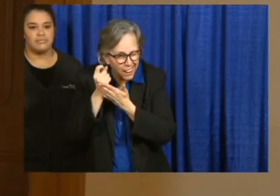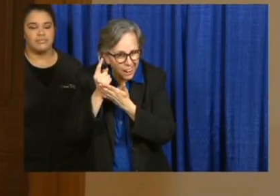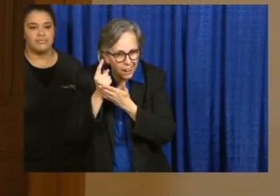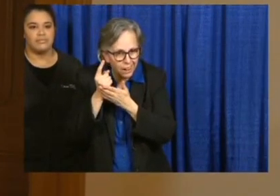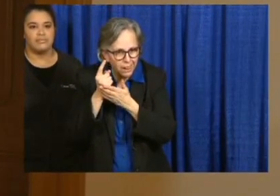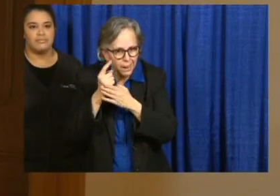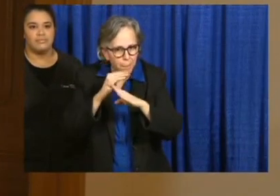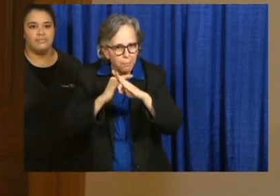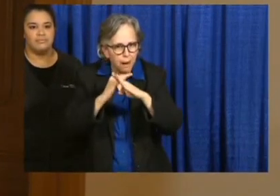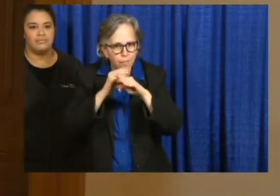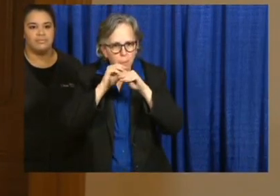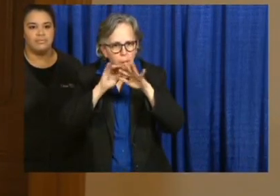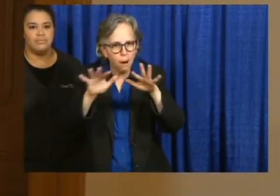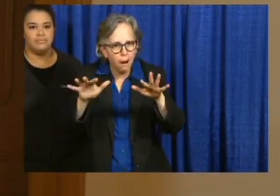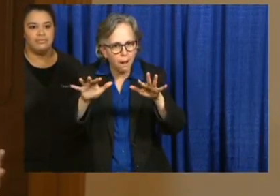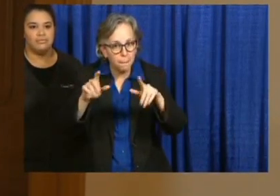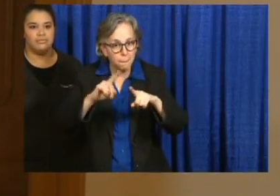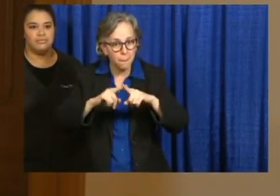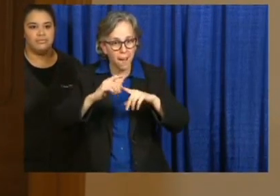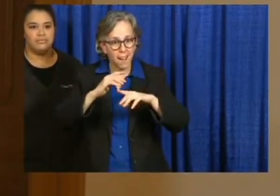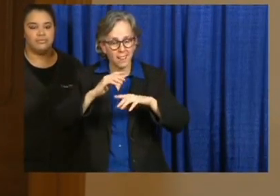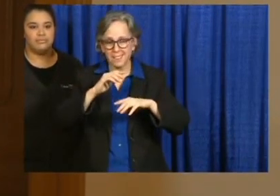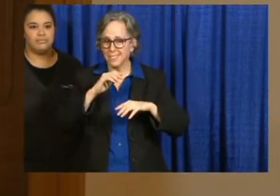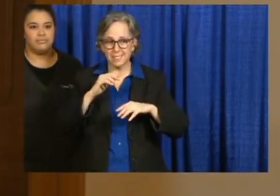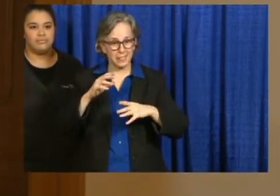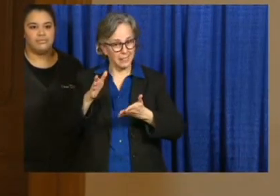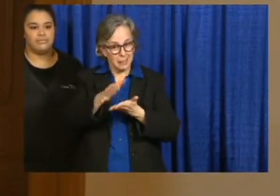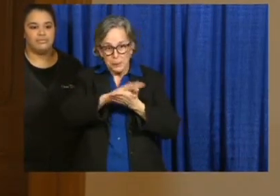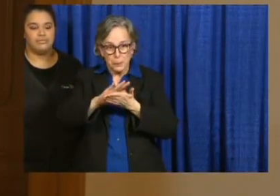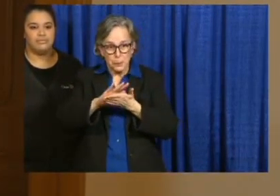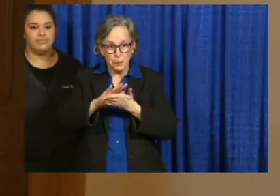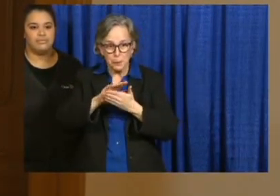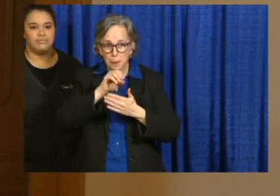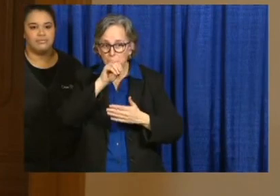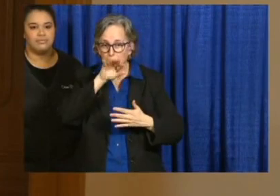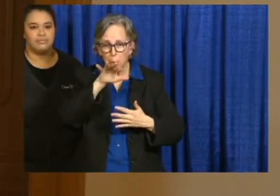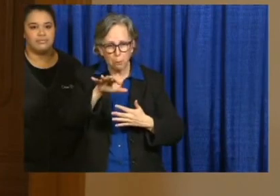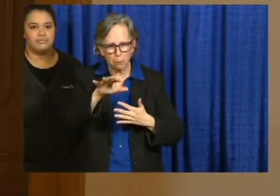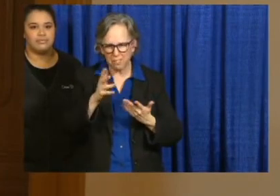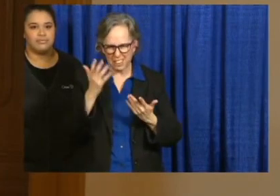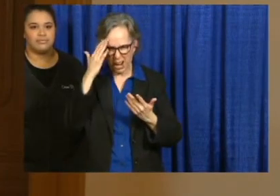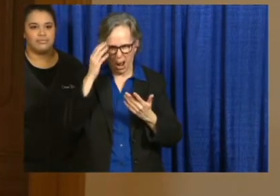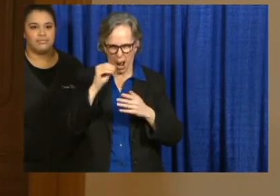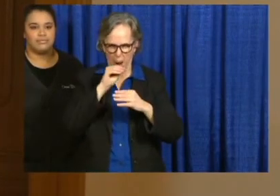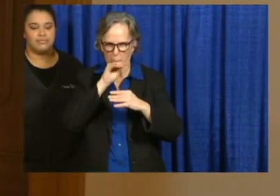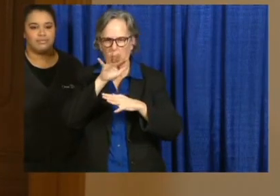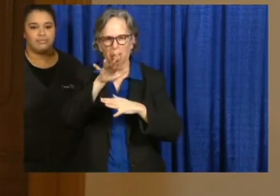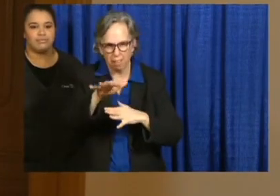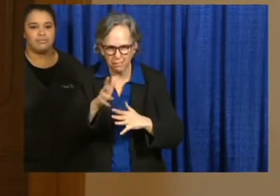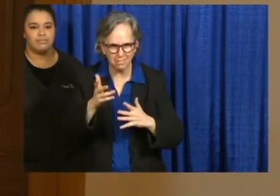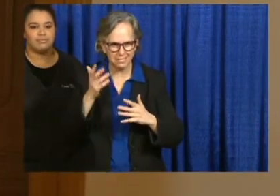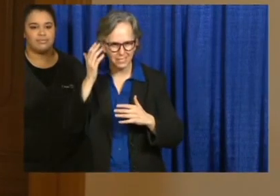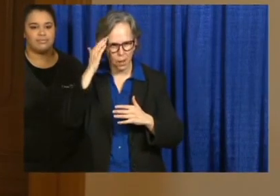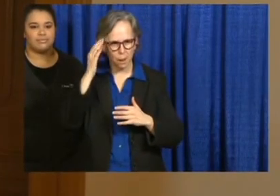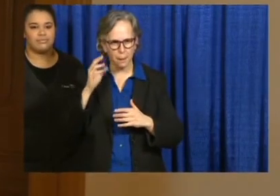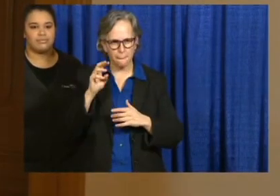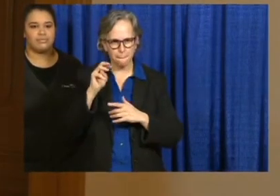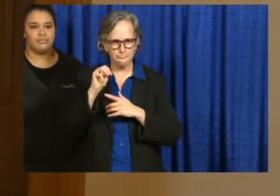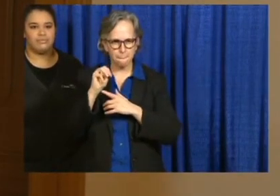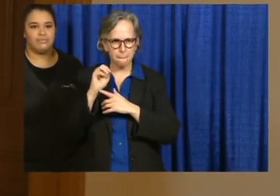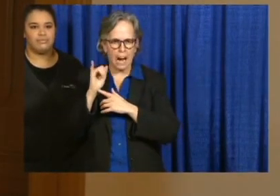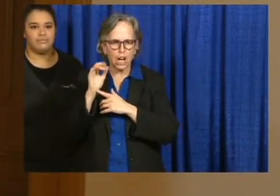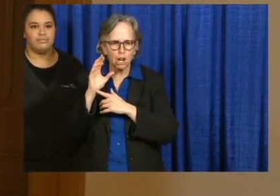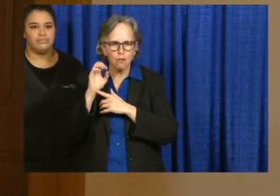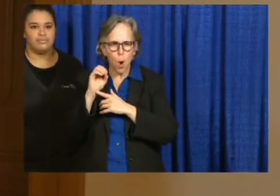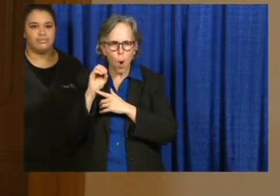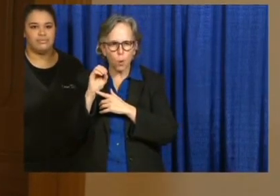I don't know a pleasant way to say it, spewing stuff out into the air. And obviously it's microscopic, so even breathing close to someone